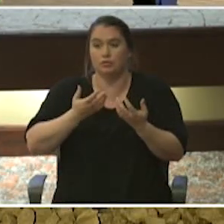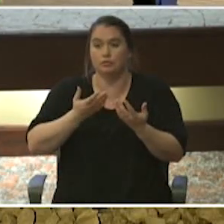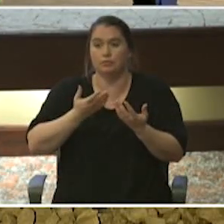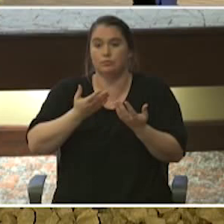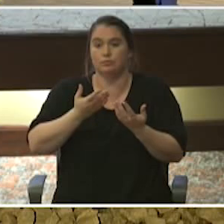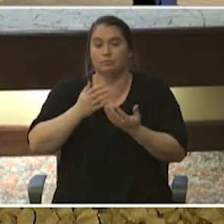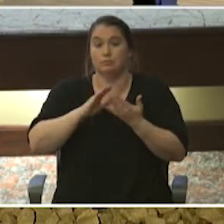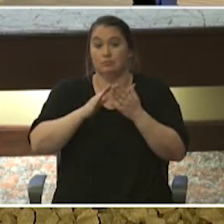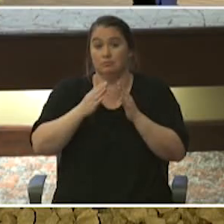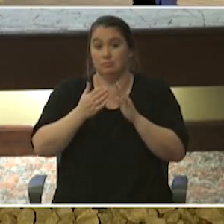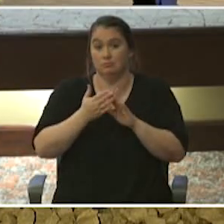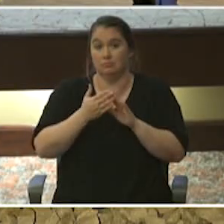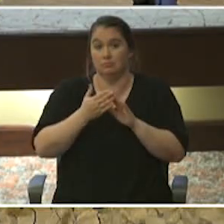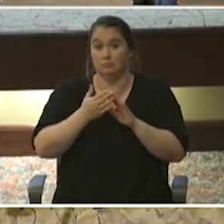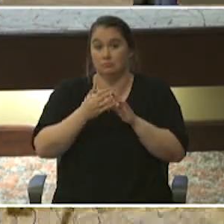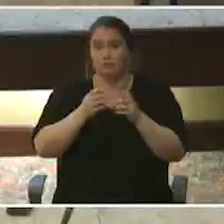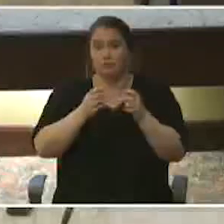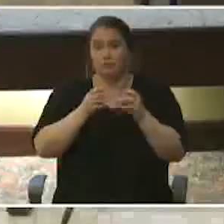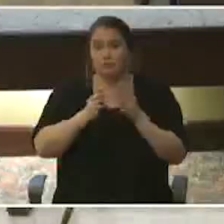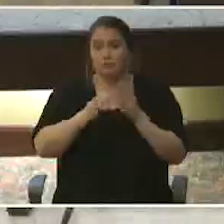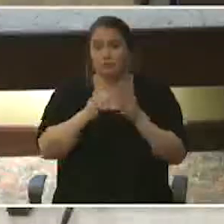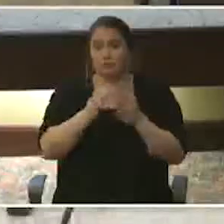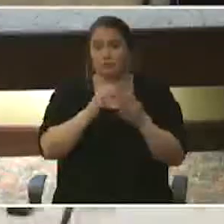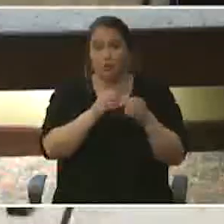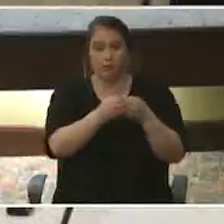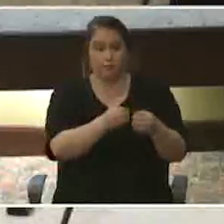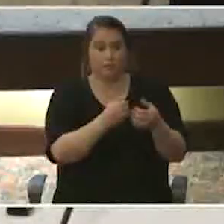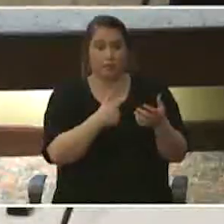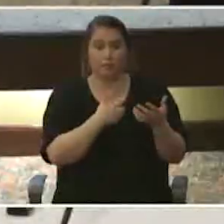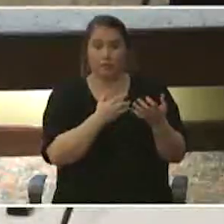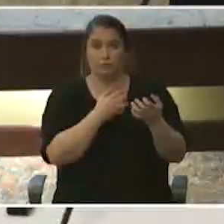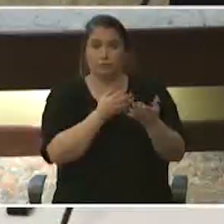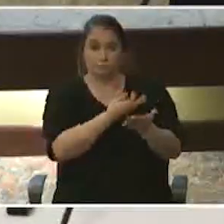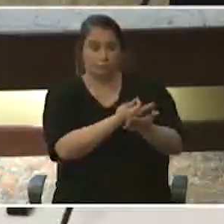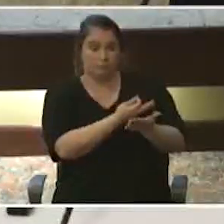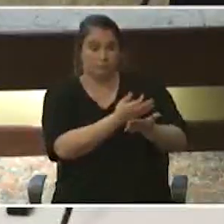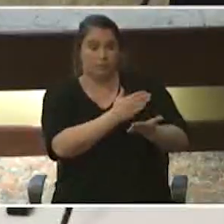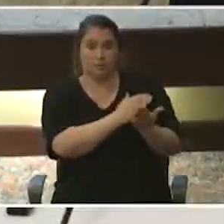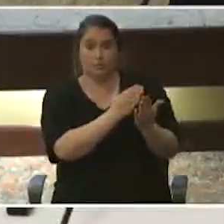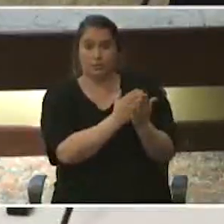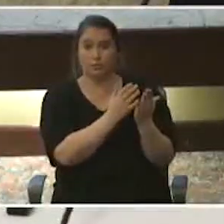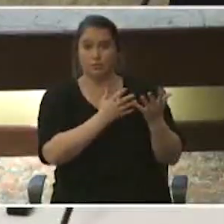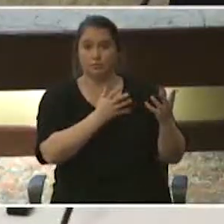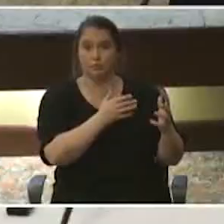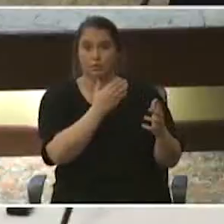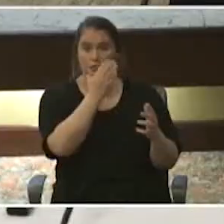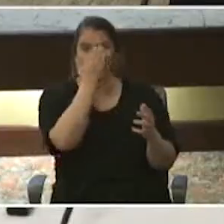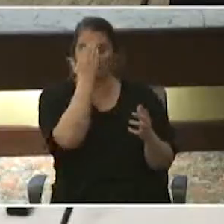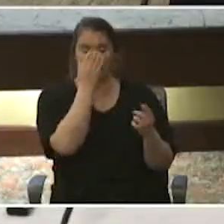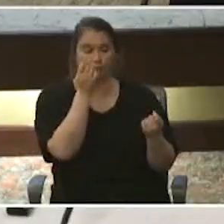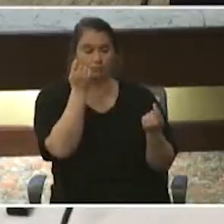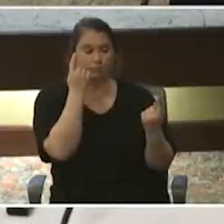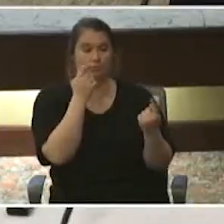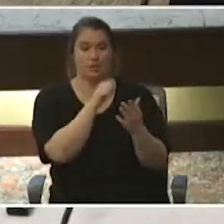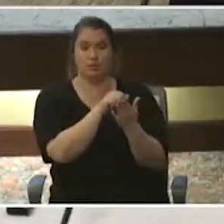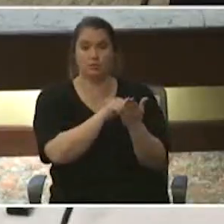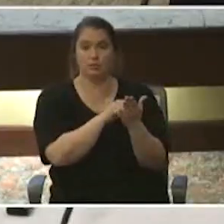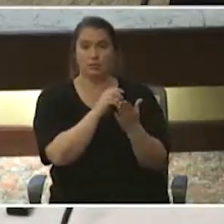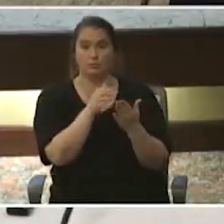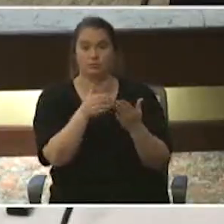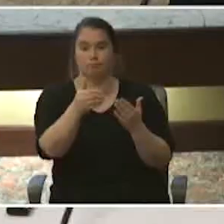city manager's office and finance and budget to come back with an agenda item on December